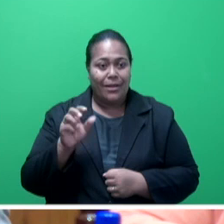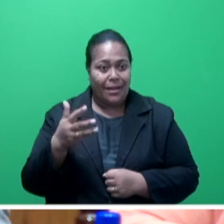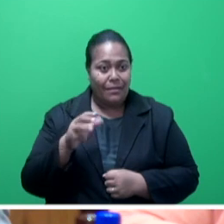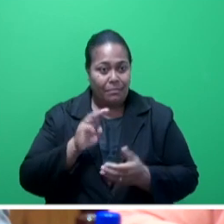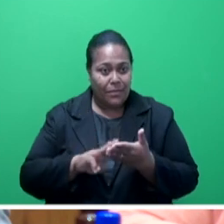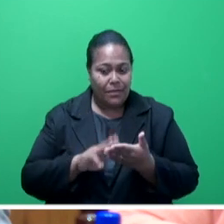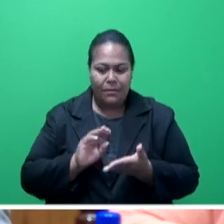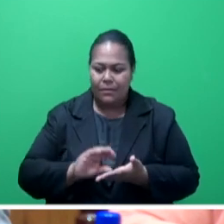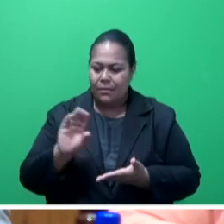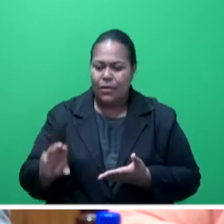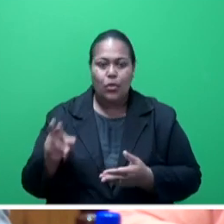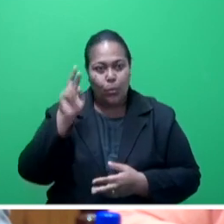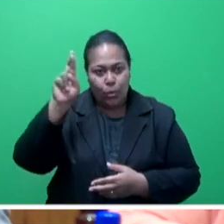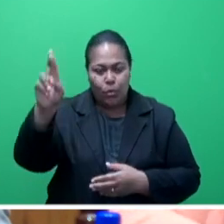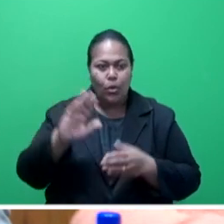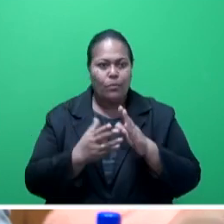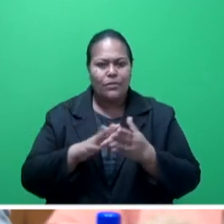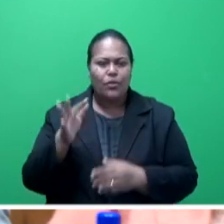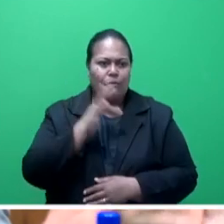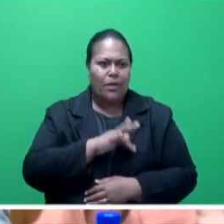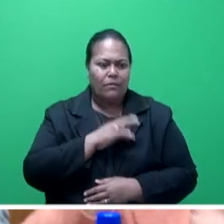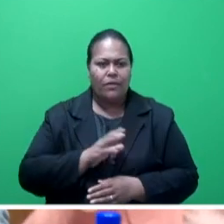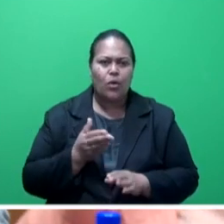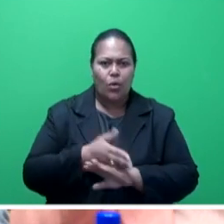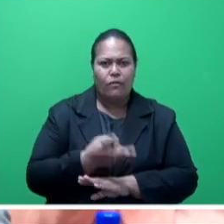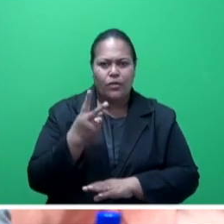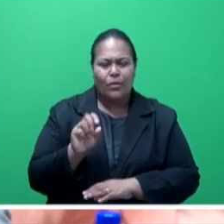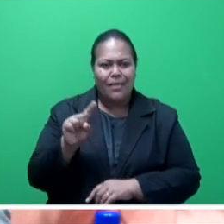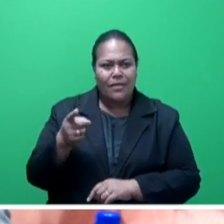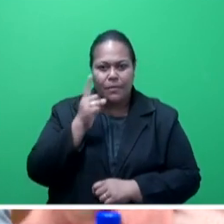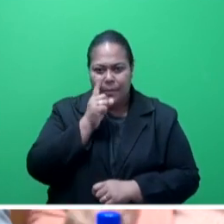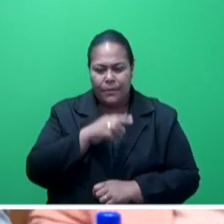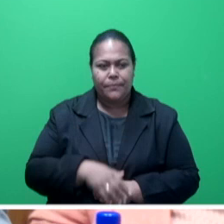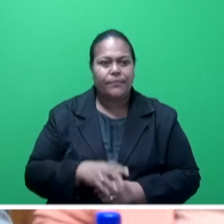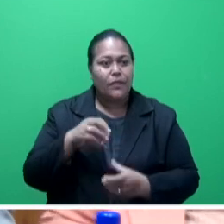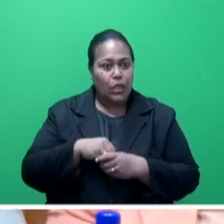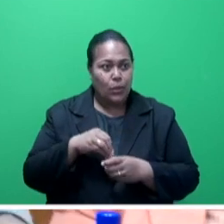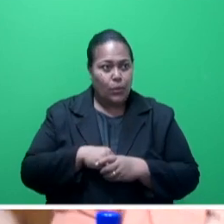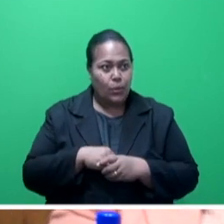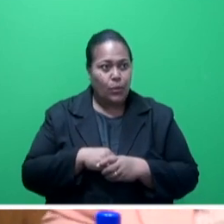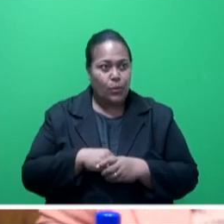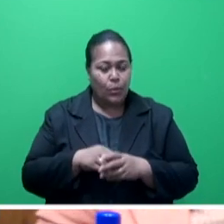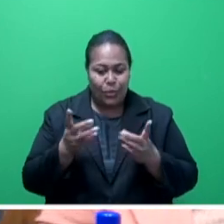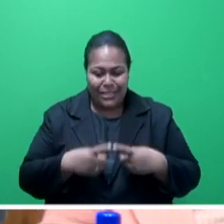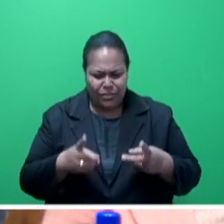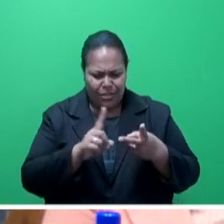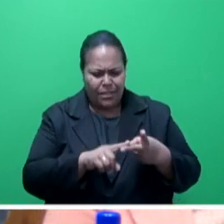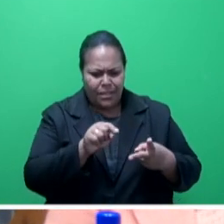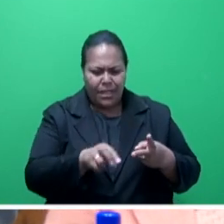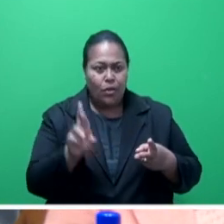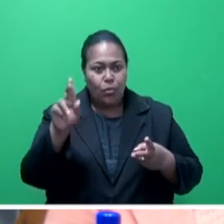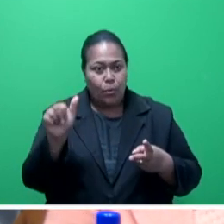rural communities, benefiting more than 20,000 people. This includes the Buriwai district, Nawairuku village in Ra,